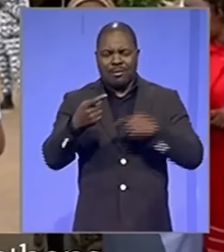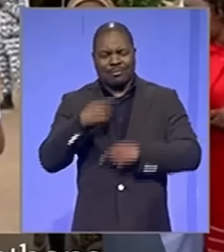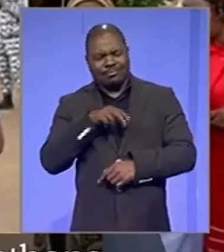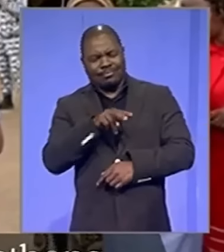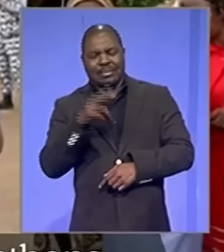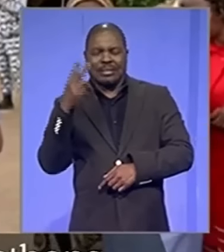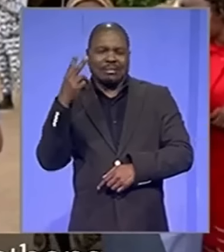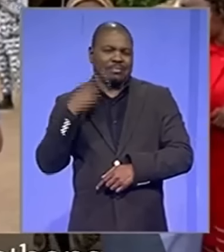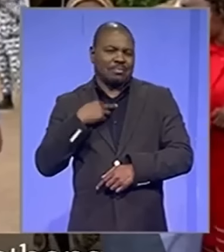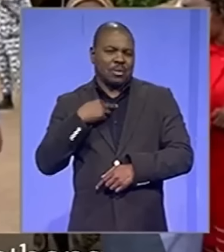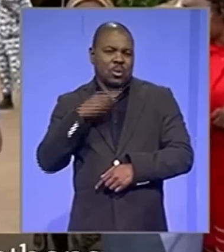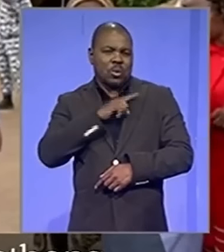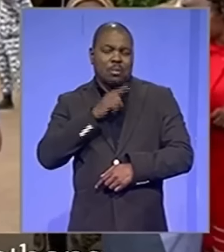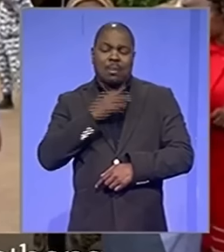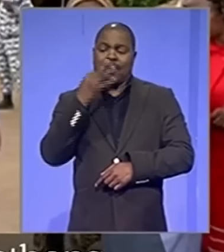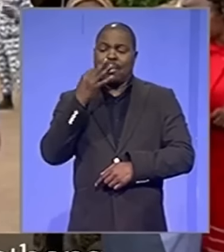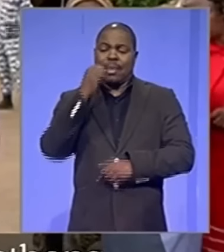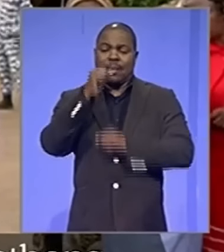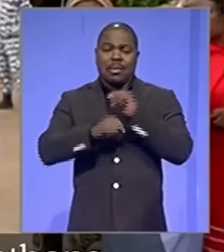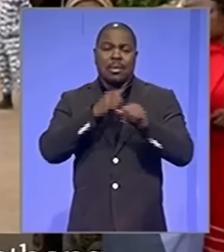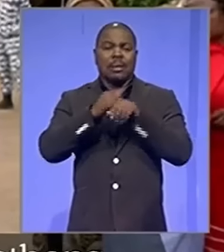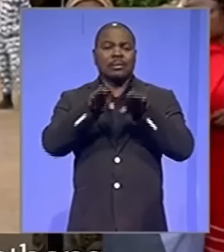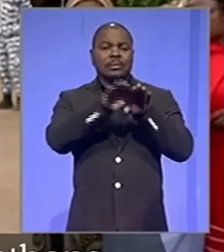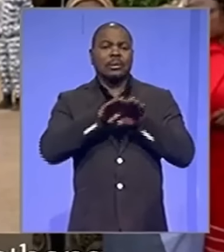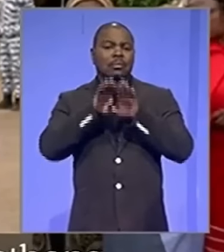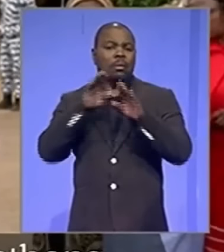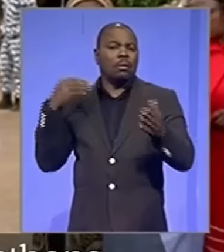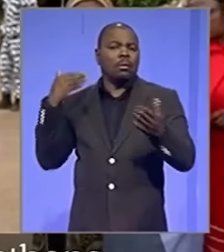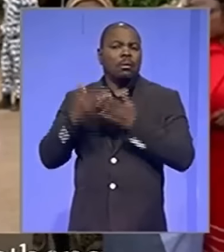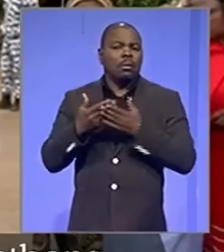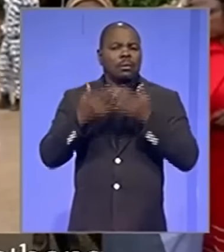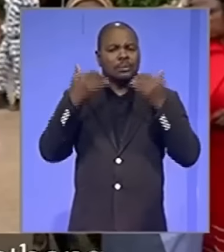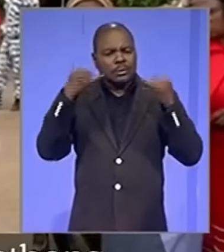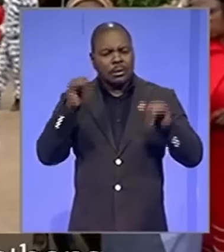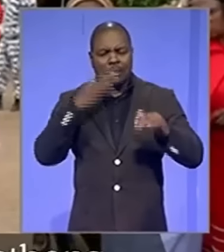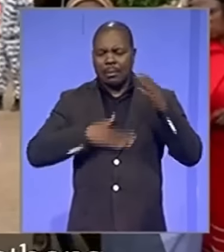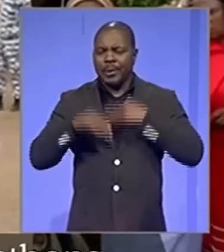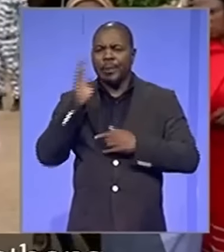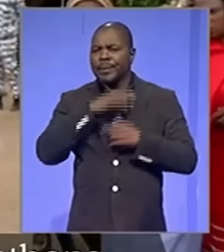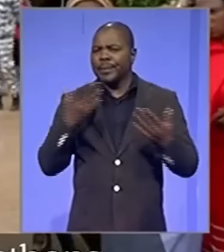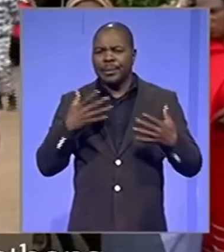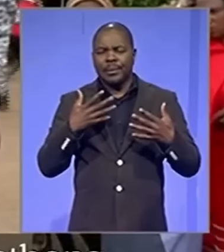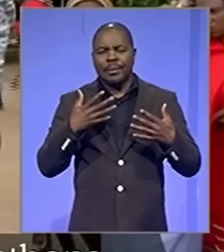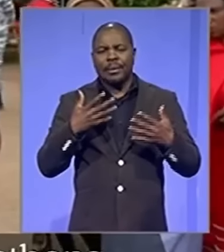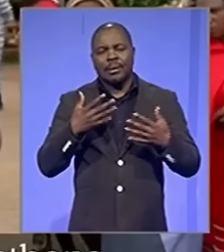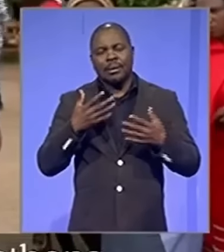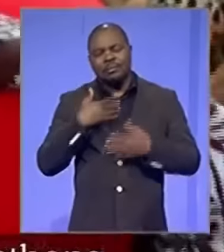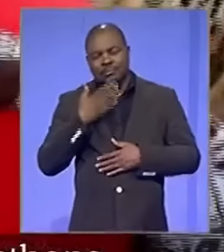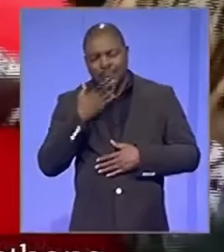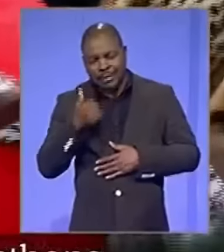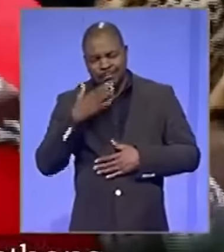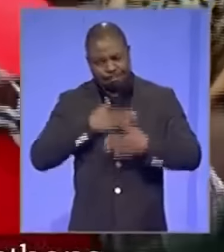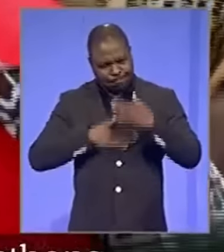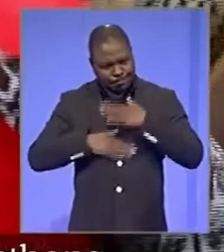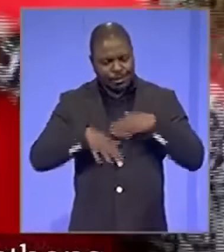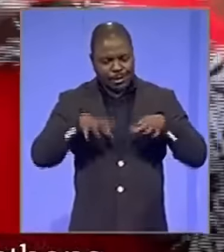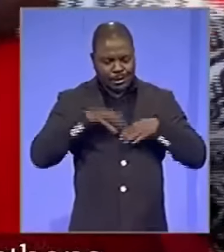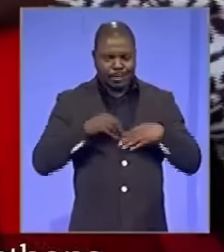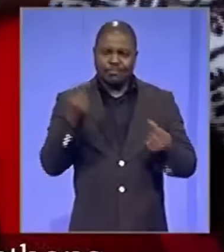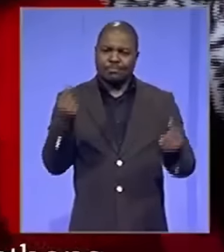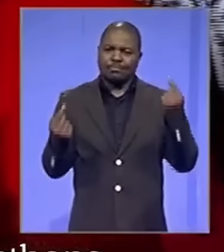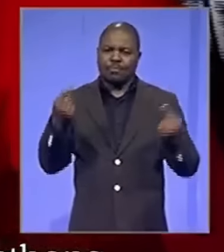go bona gore batho ka 30 years ya democracy batho ba santsena ba na le mogopolo wa sa amoelane batho ba šo amoelane.